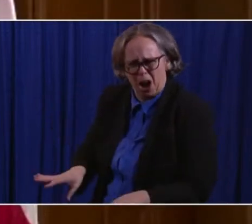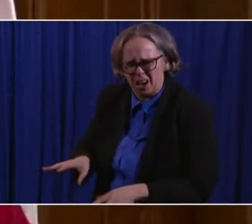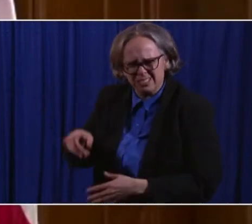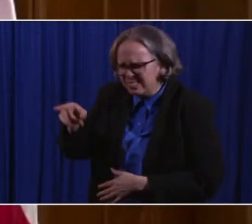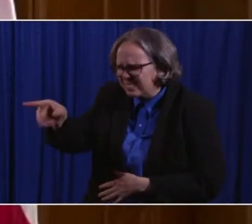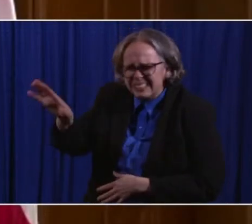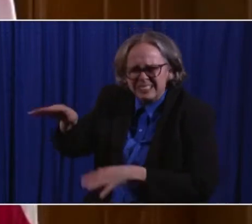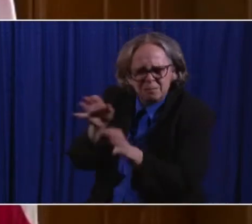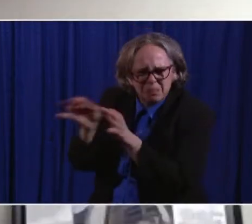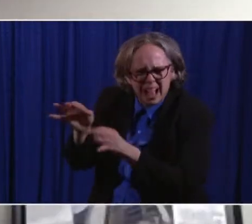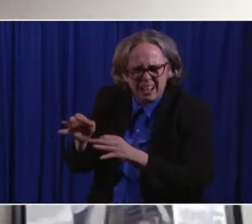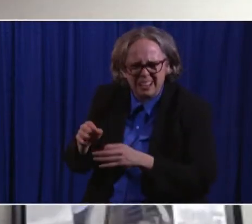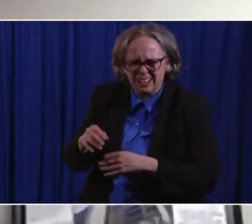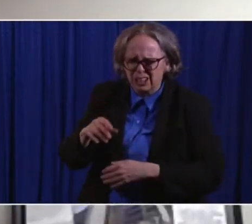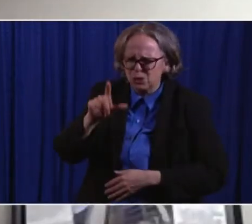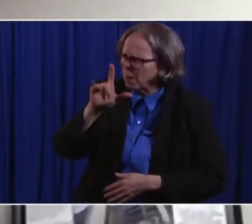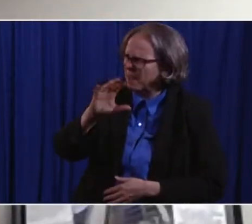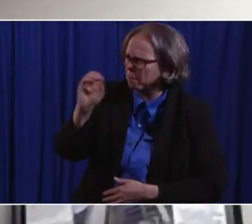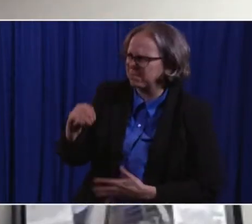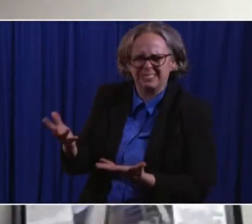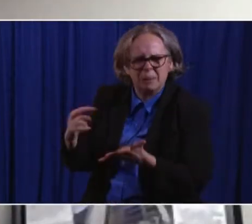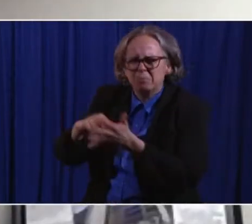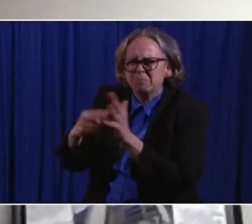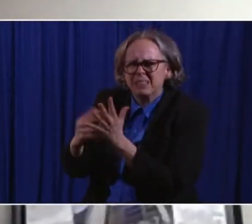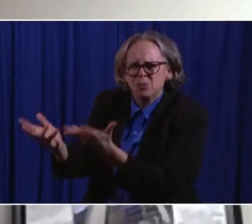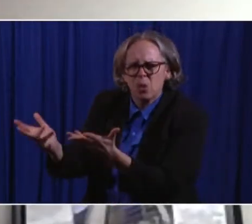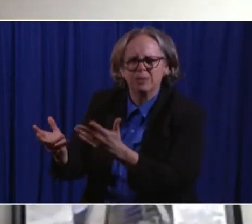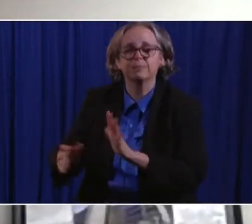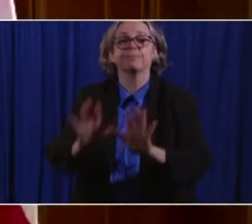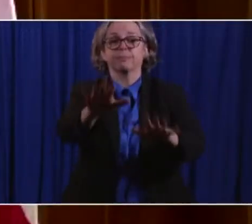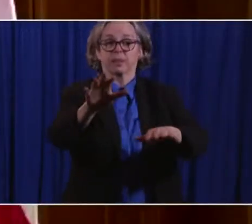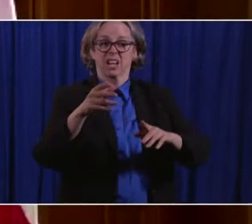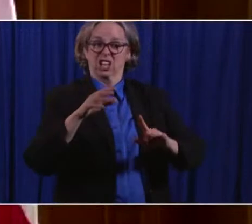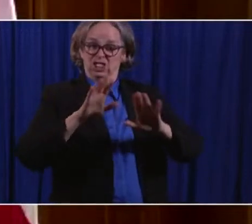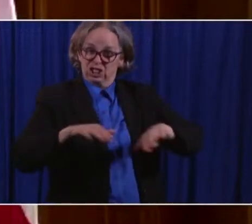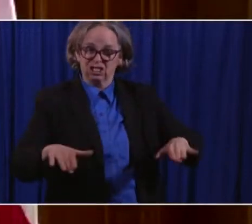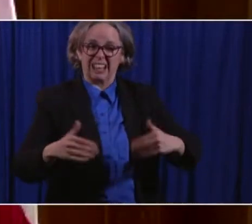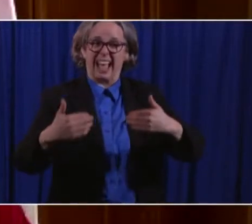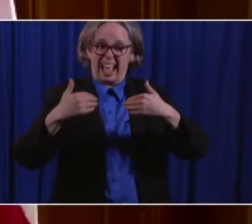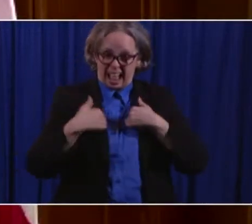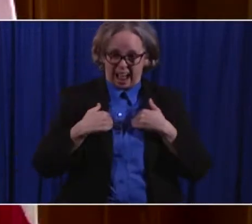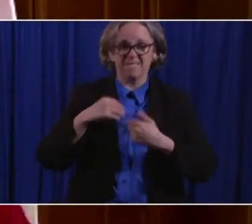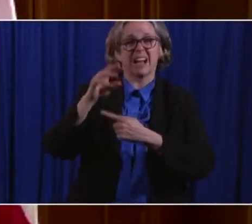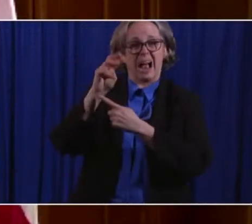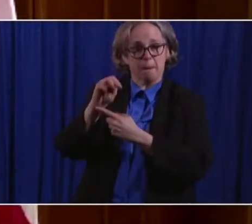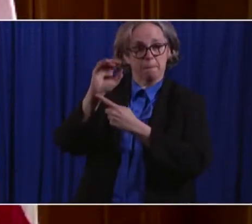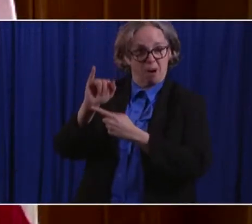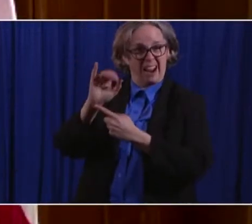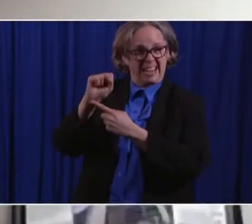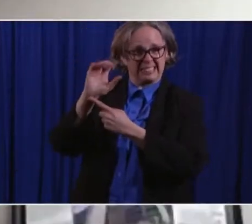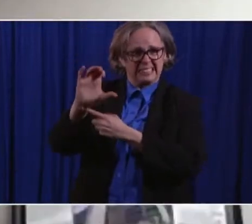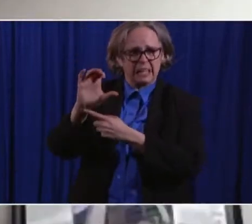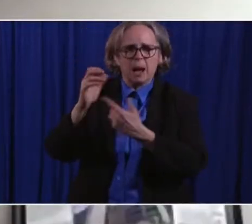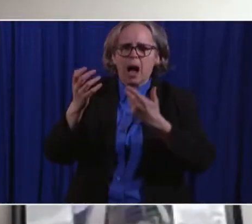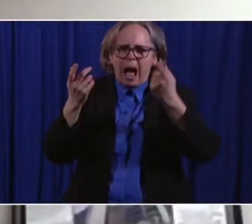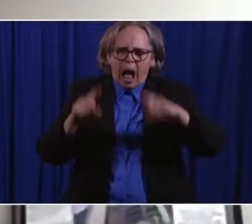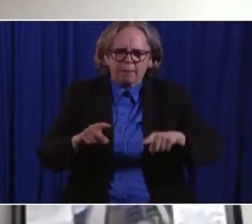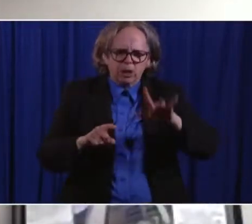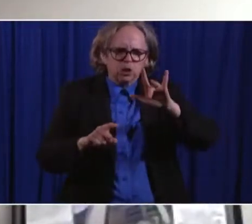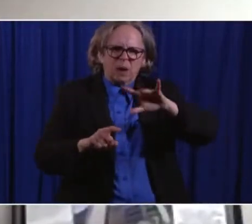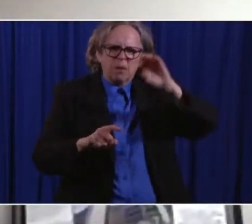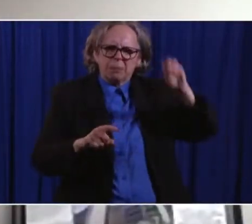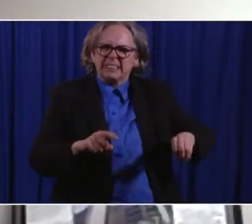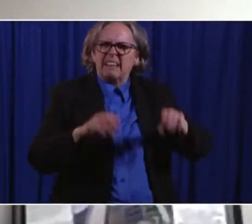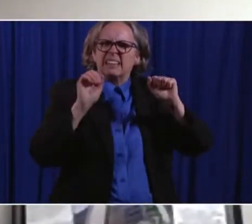what? 25% of kids with MISC or this can go on to develop this extra immune